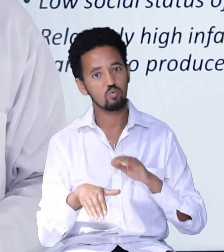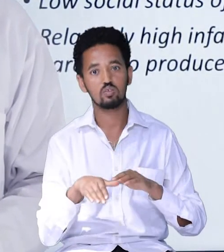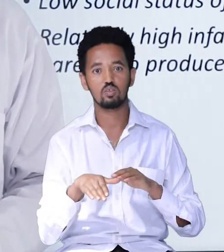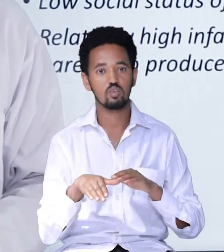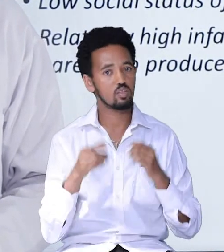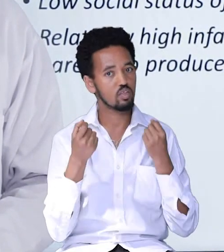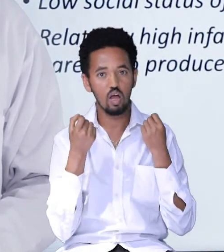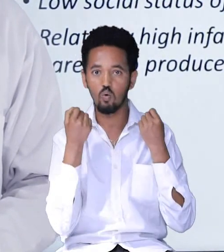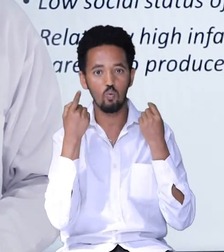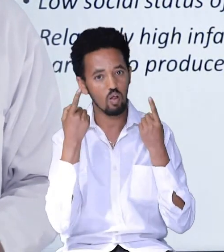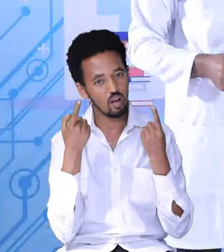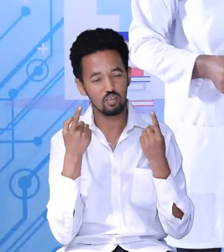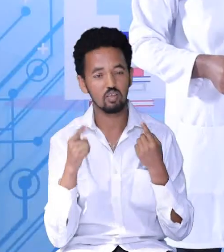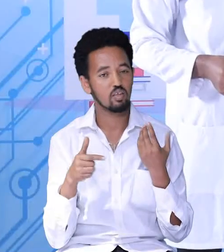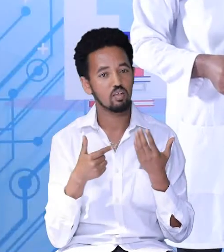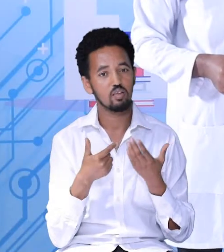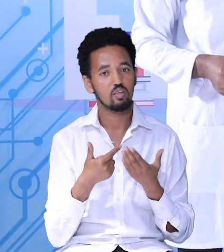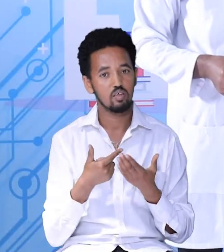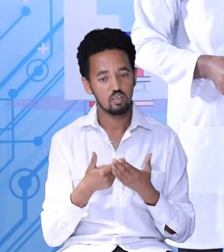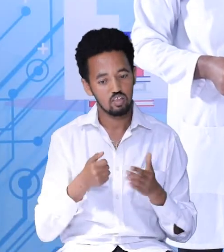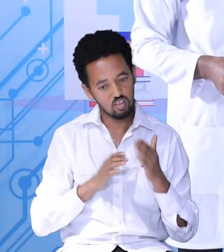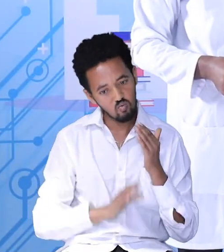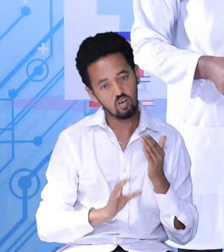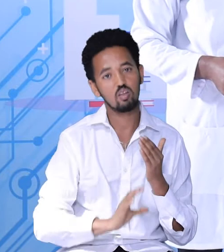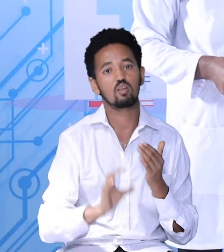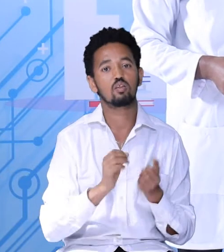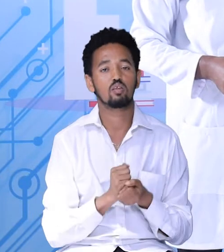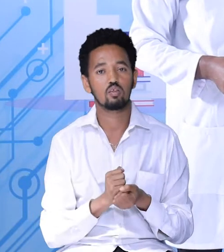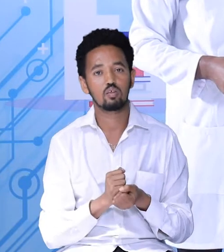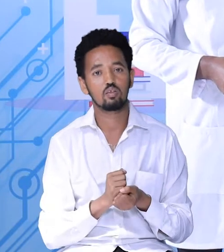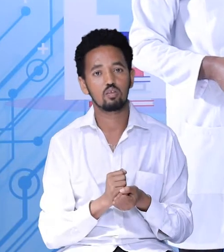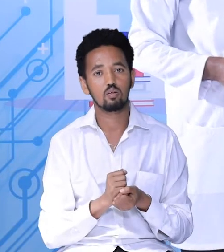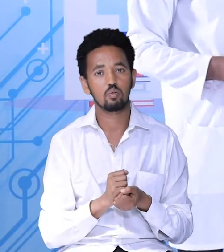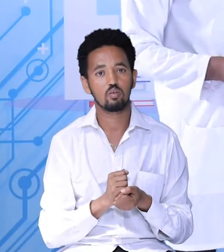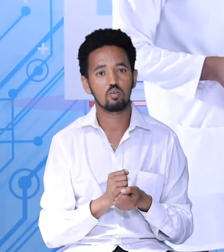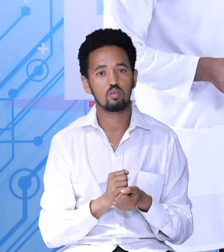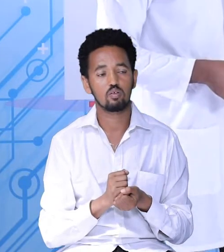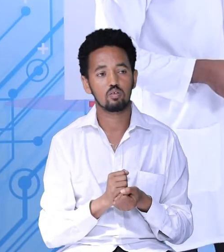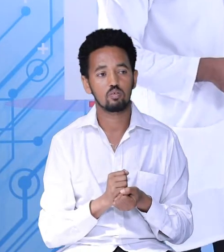in relation to the amount of fertility.